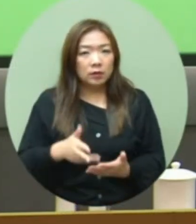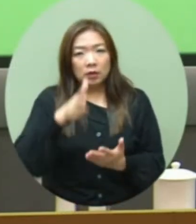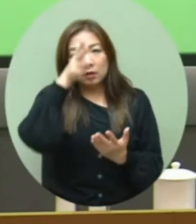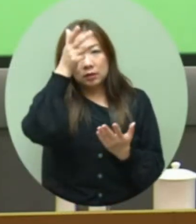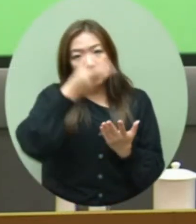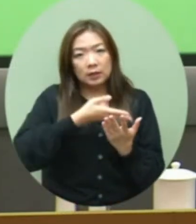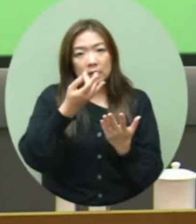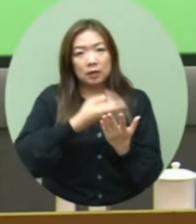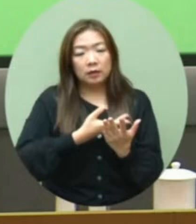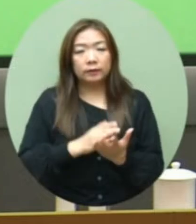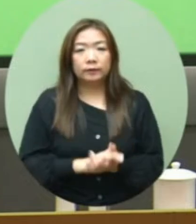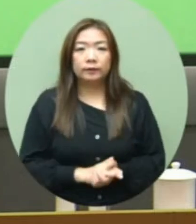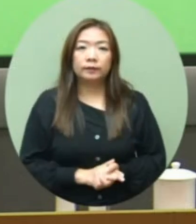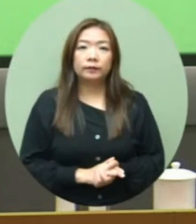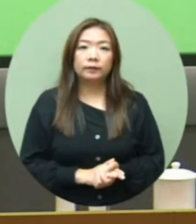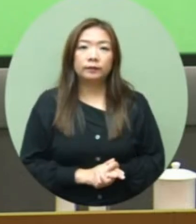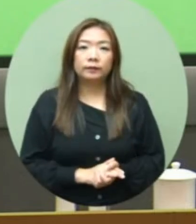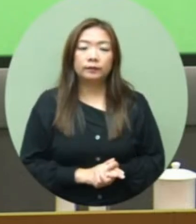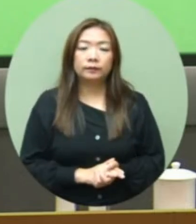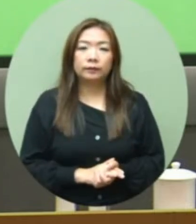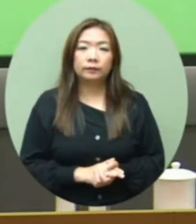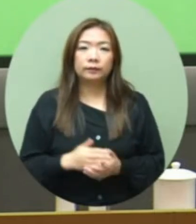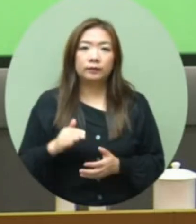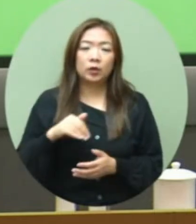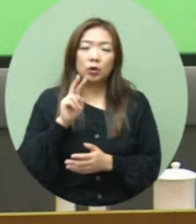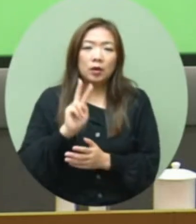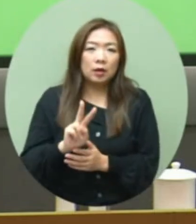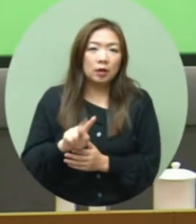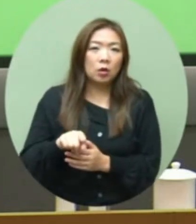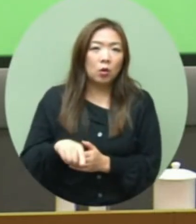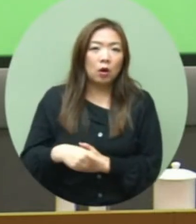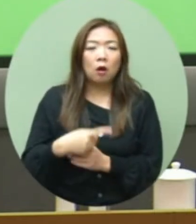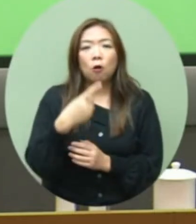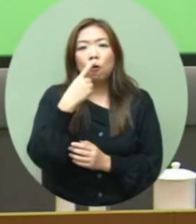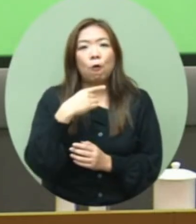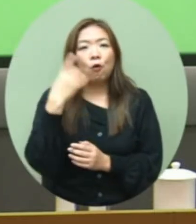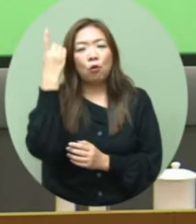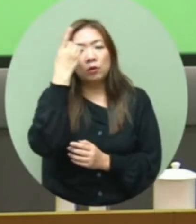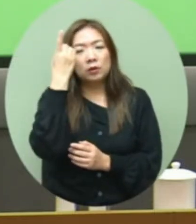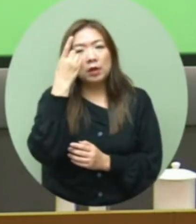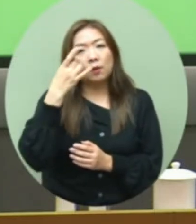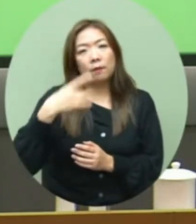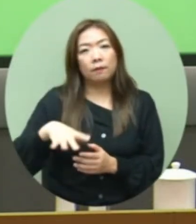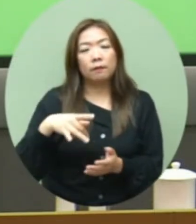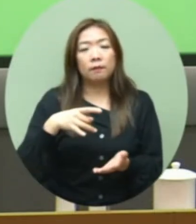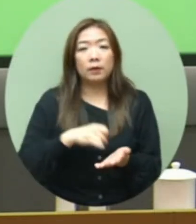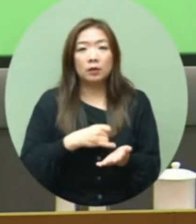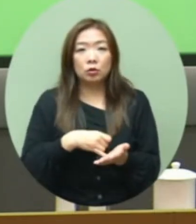to be addicted to alcohol or have an excess in consumption.